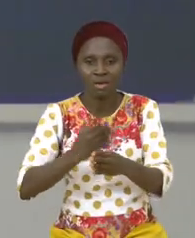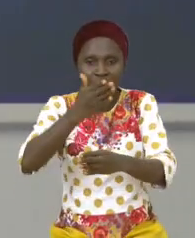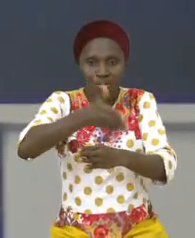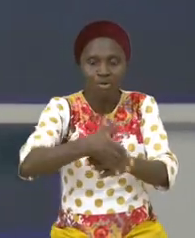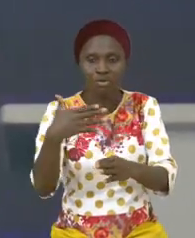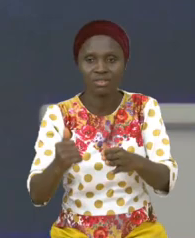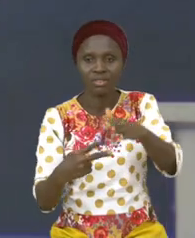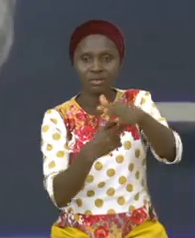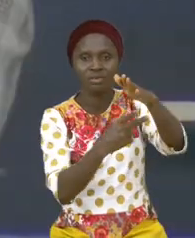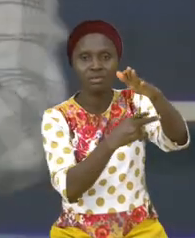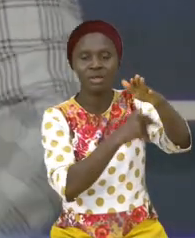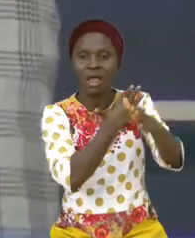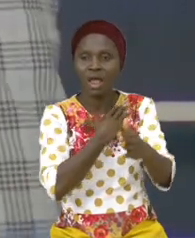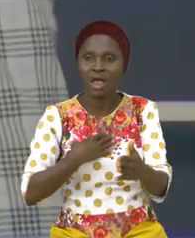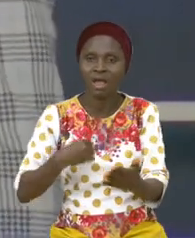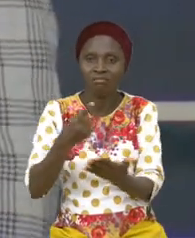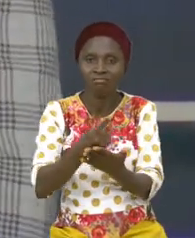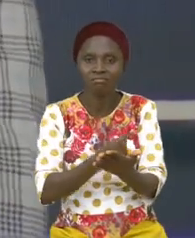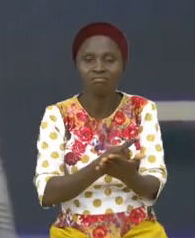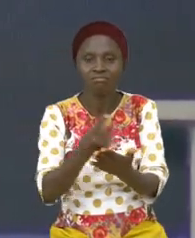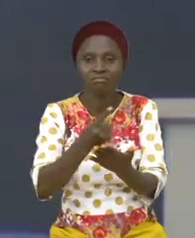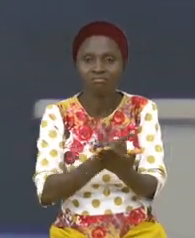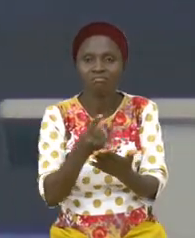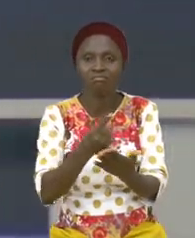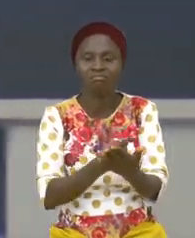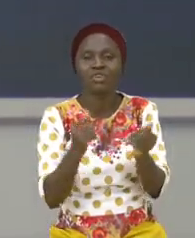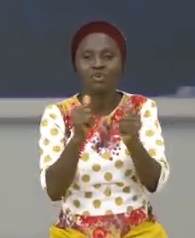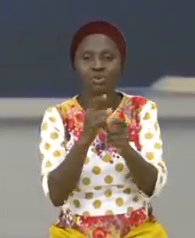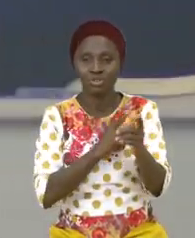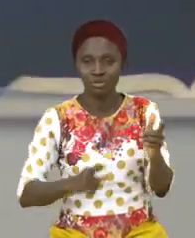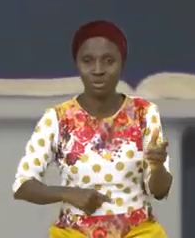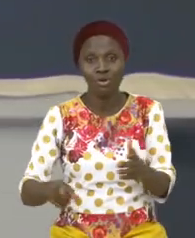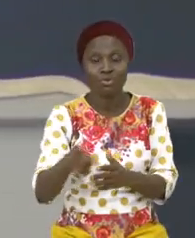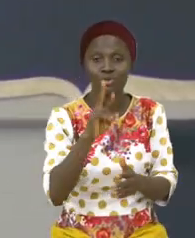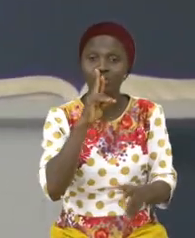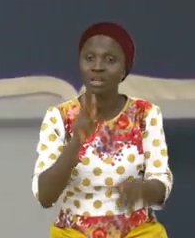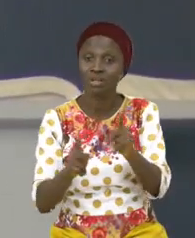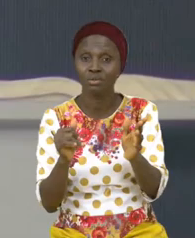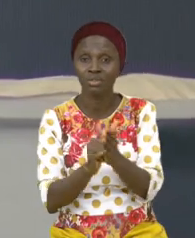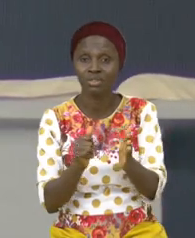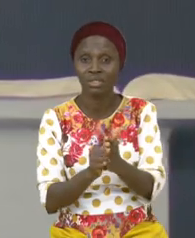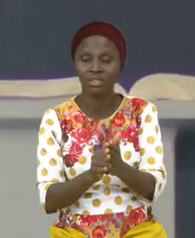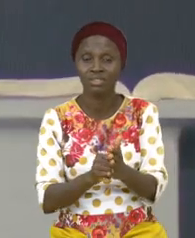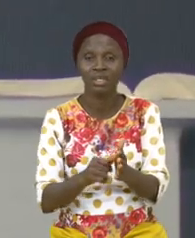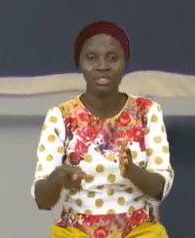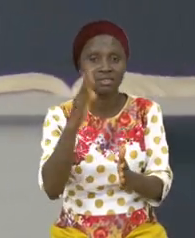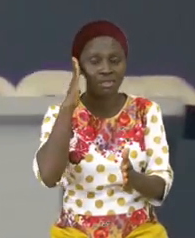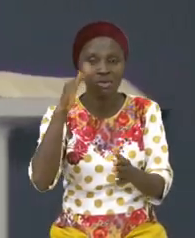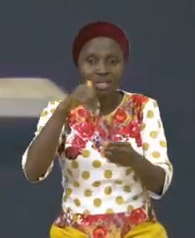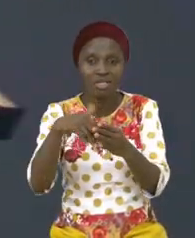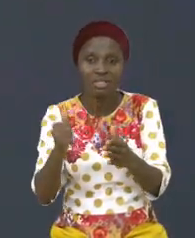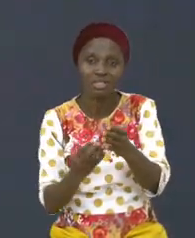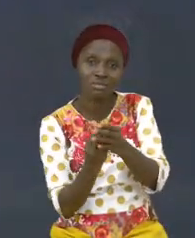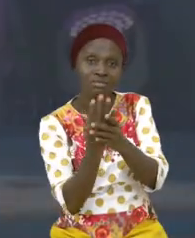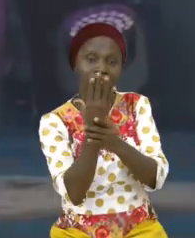I'm interacting with the Lord. Those are the people that in a dynamic way, they